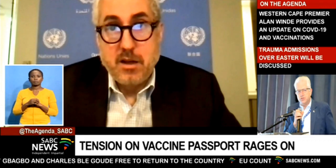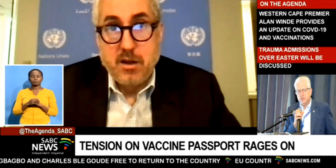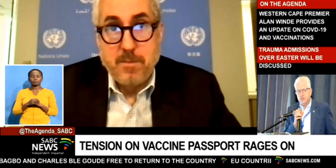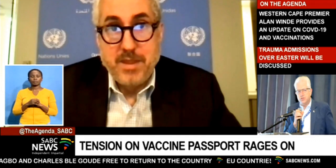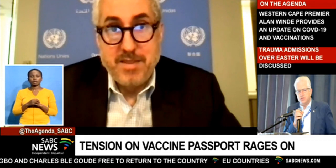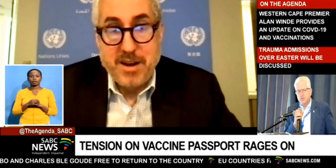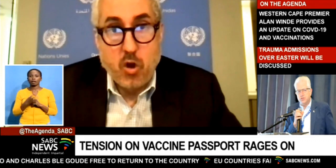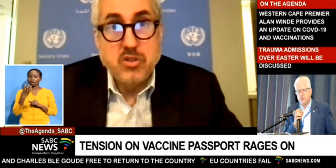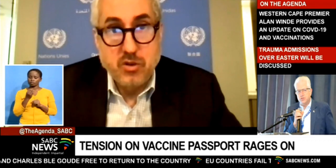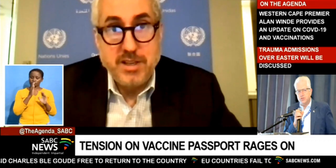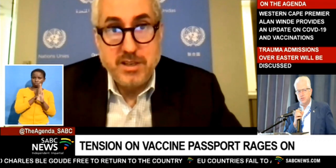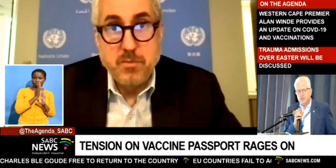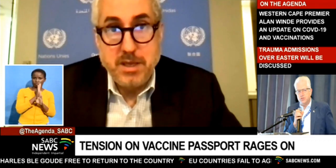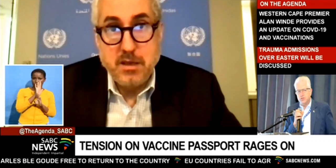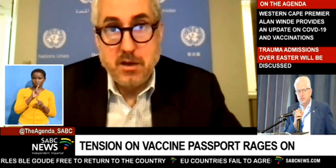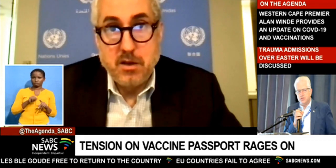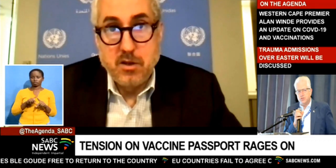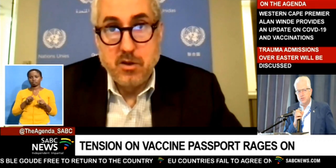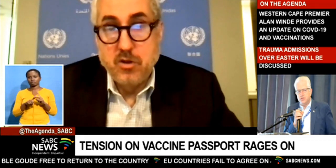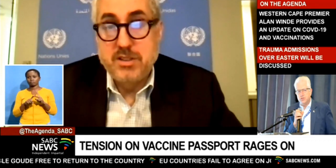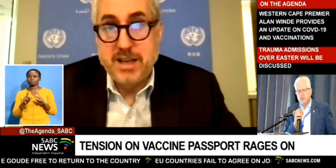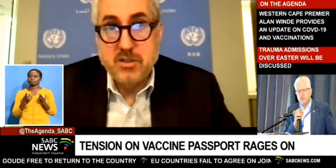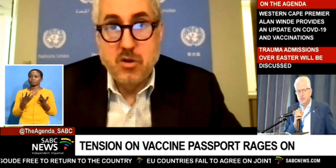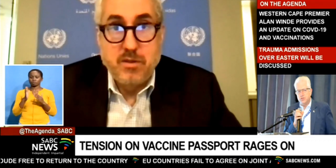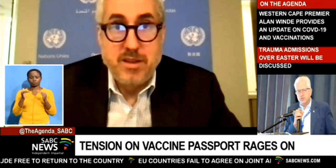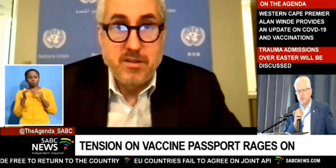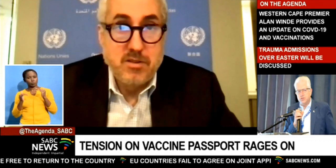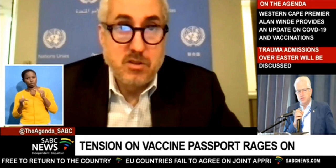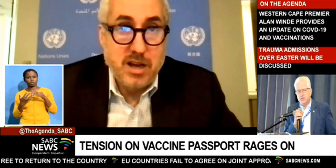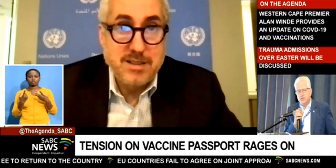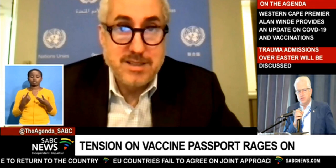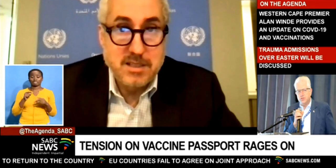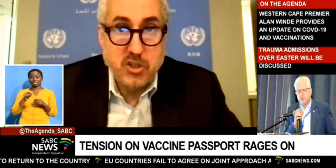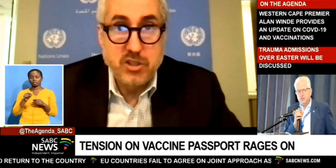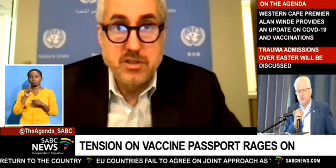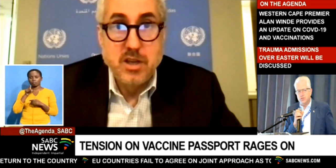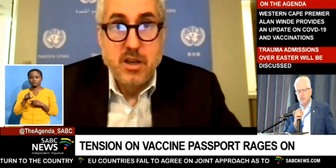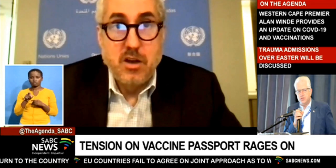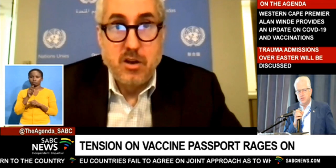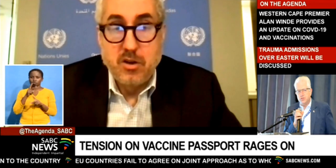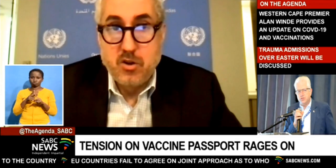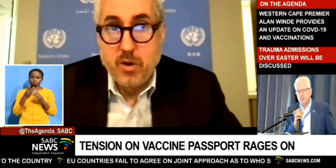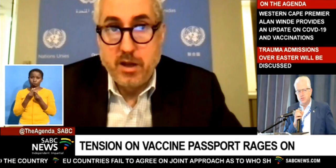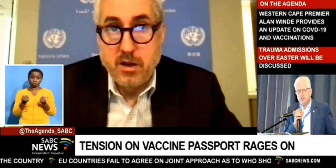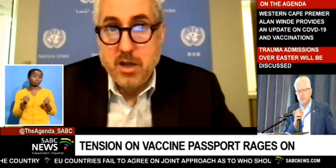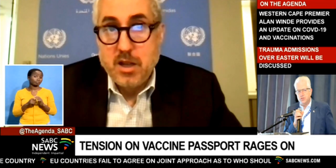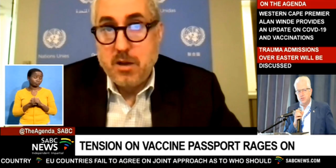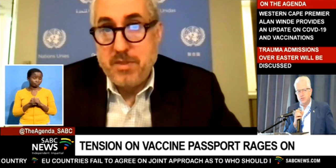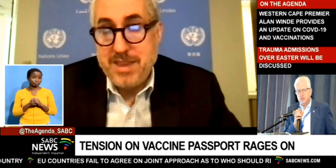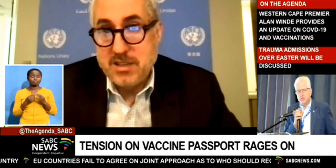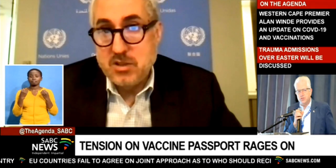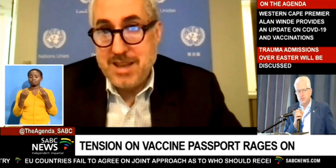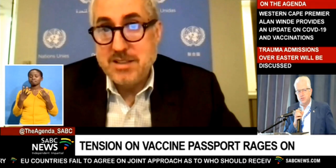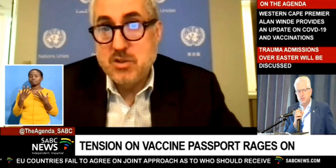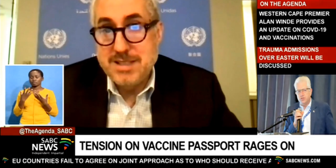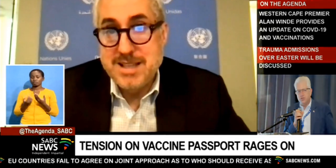inequity that also need to be looked at. So there's a lot of discussions going on, but